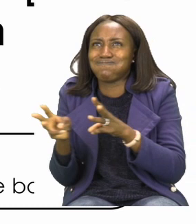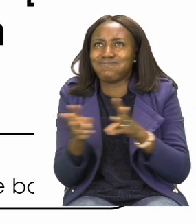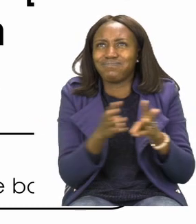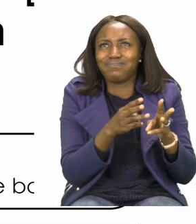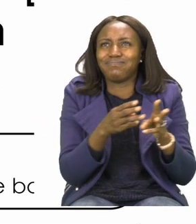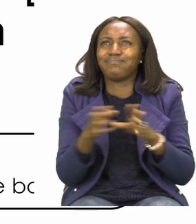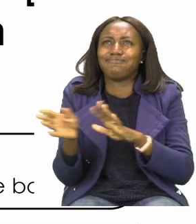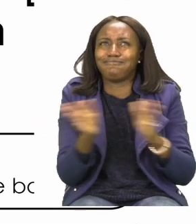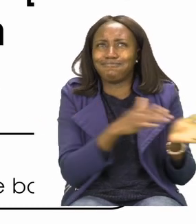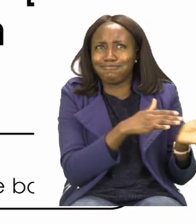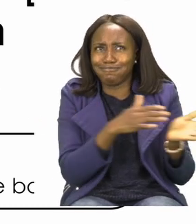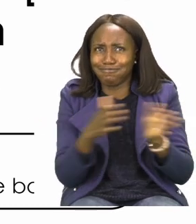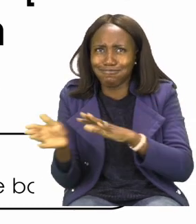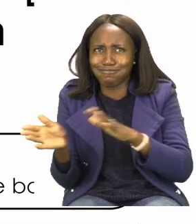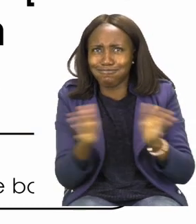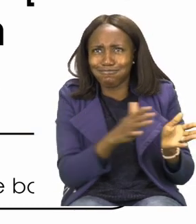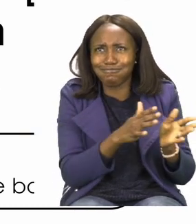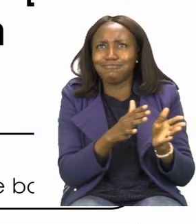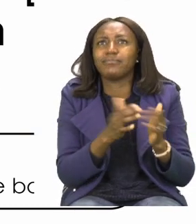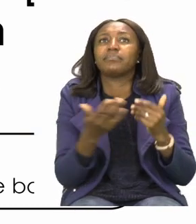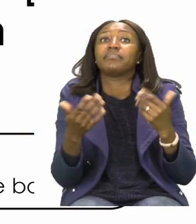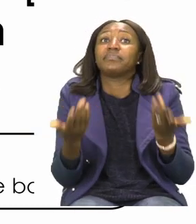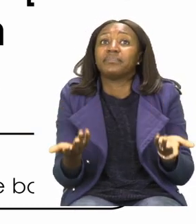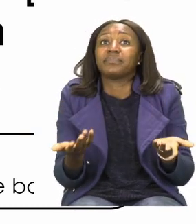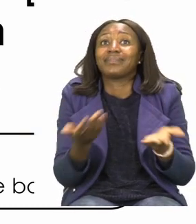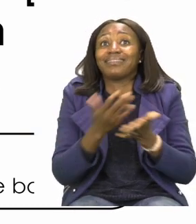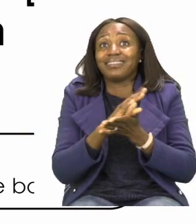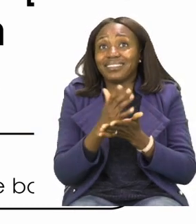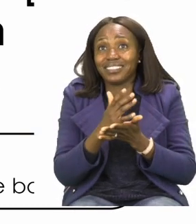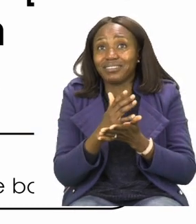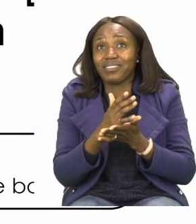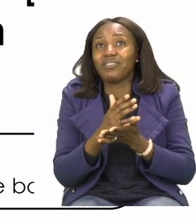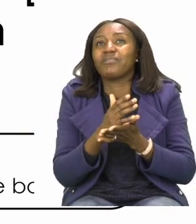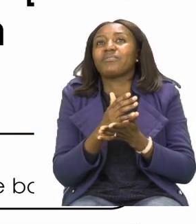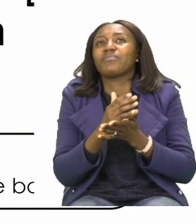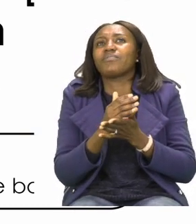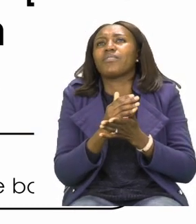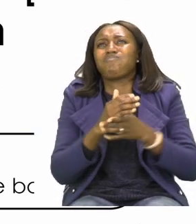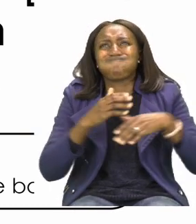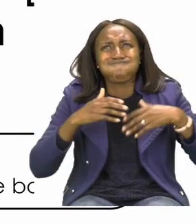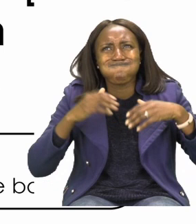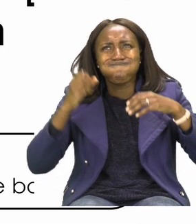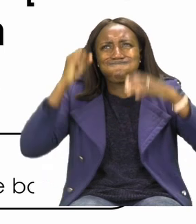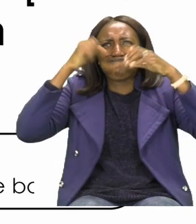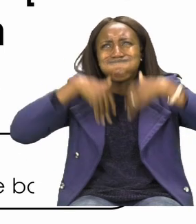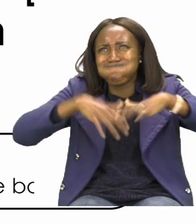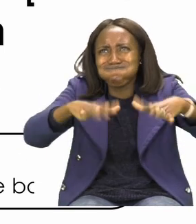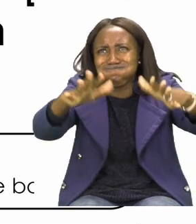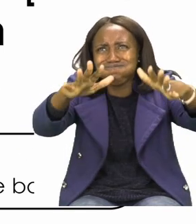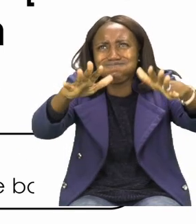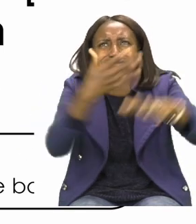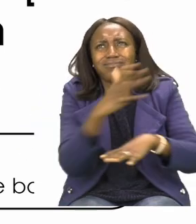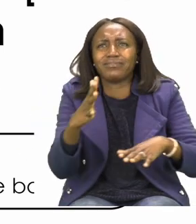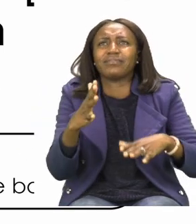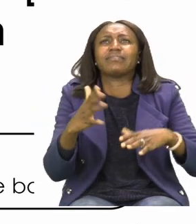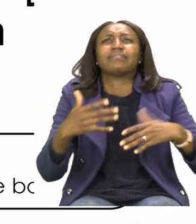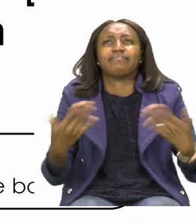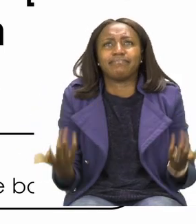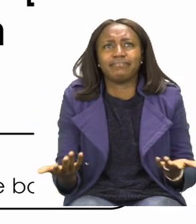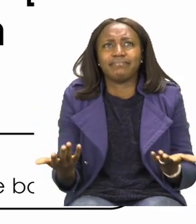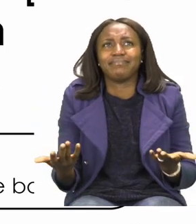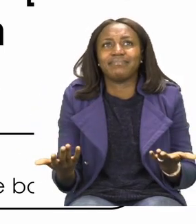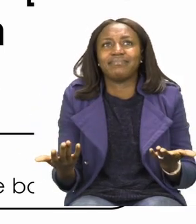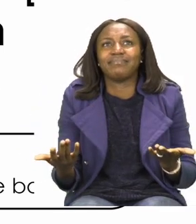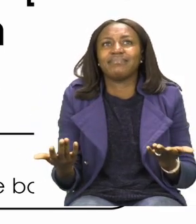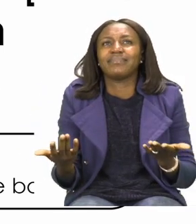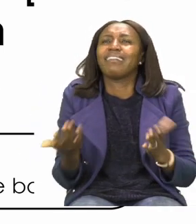some of the water. Some things push away a lot of